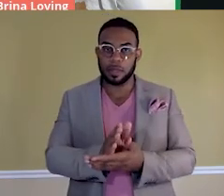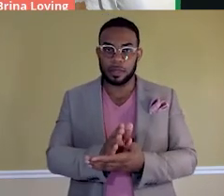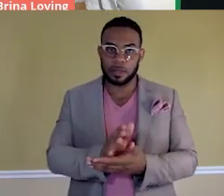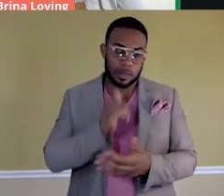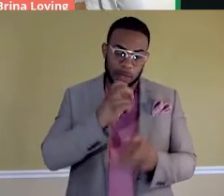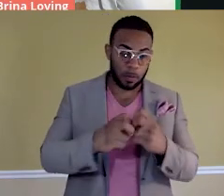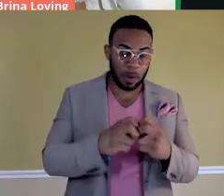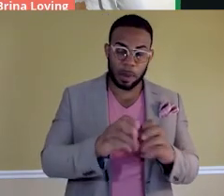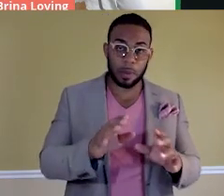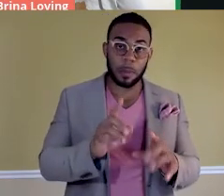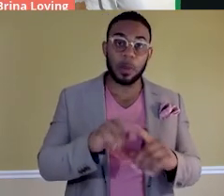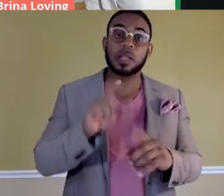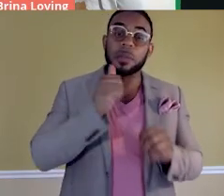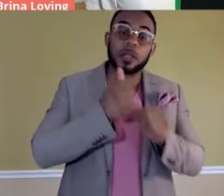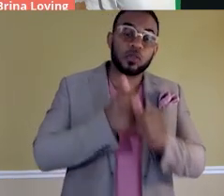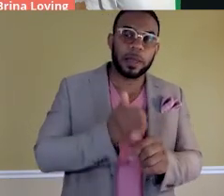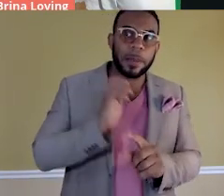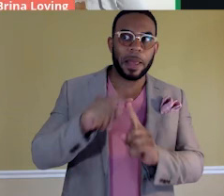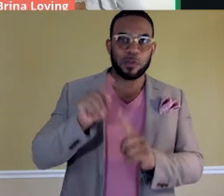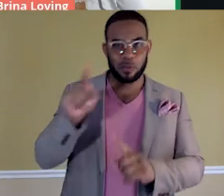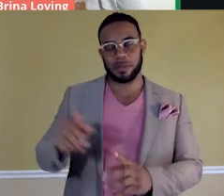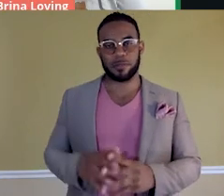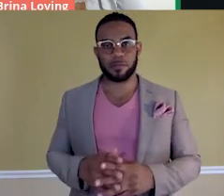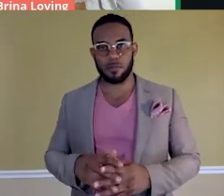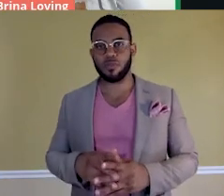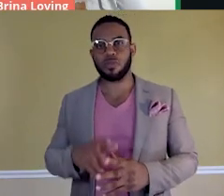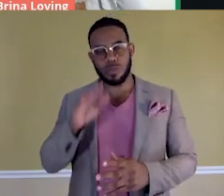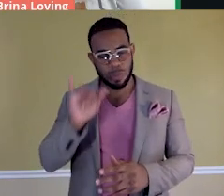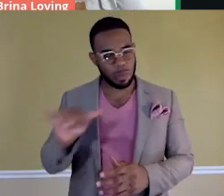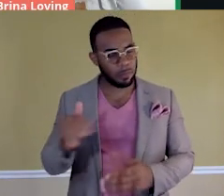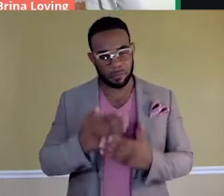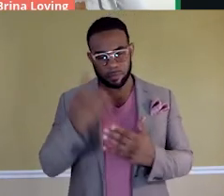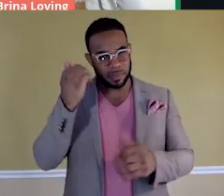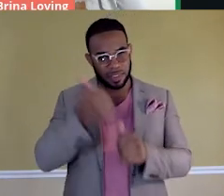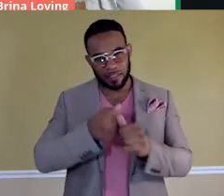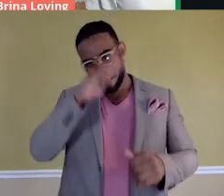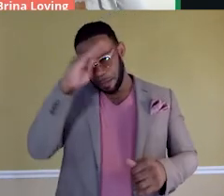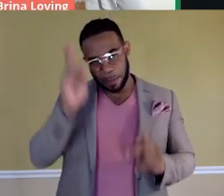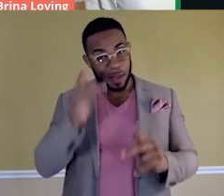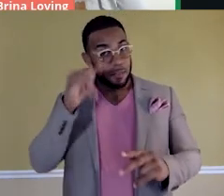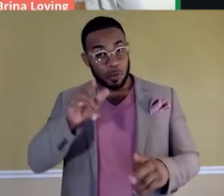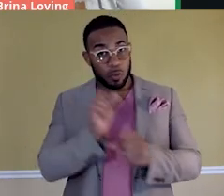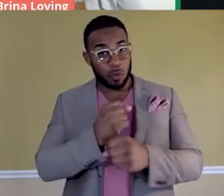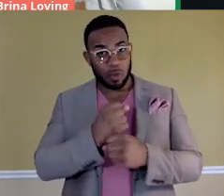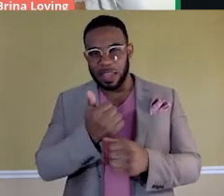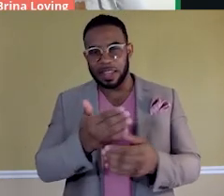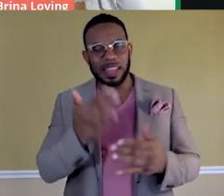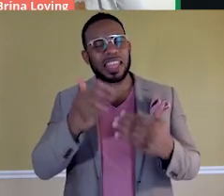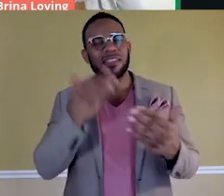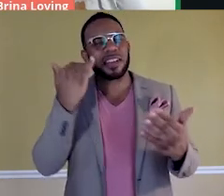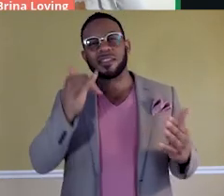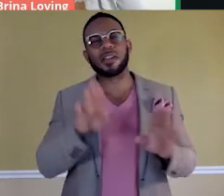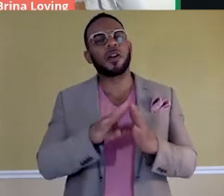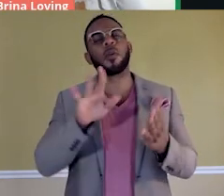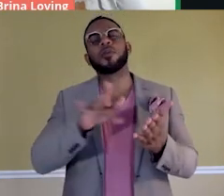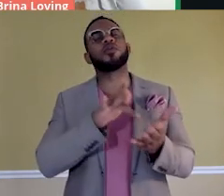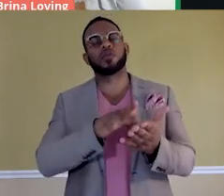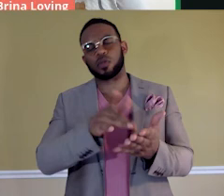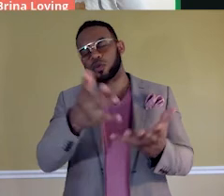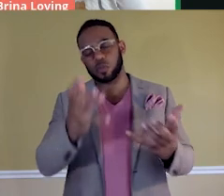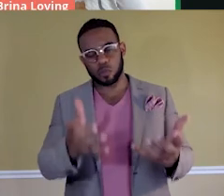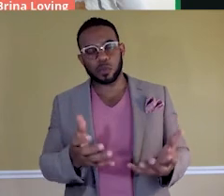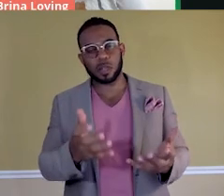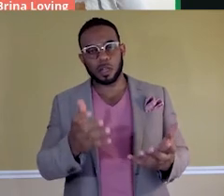not a problem, but it should be traced back to him. That is the same thing for every Black person. If you are creating anything, even if it is open source, you